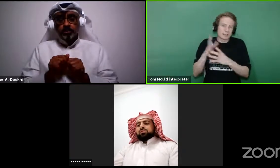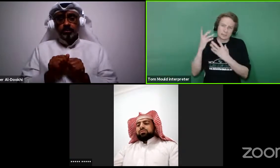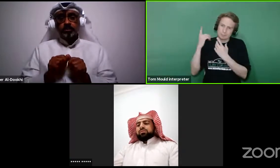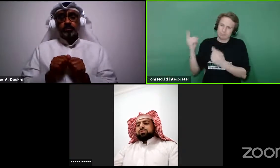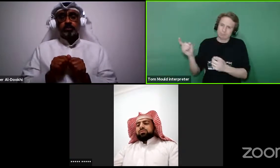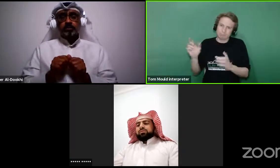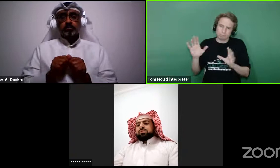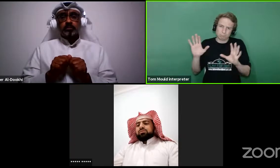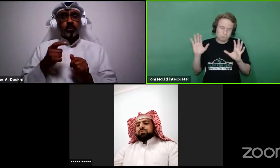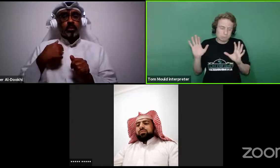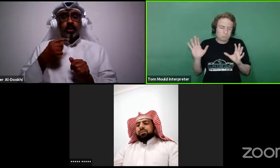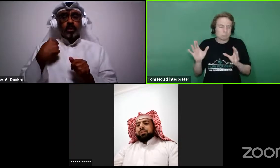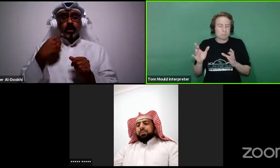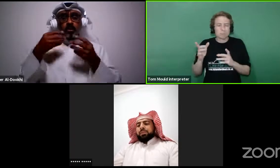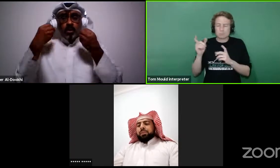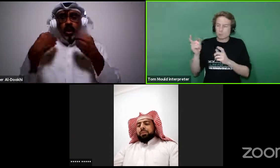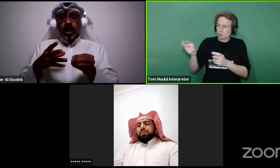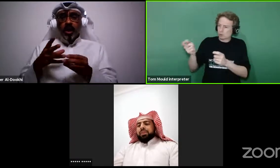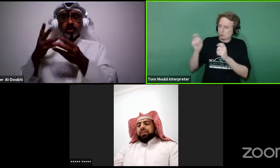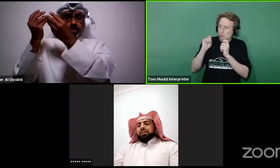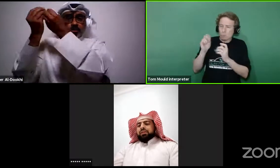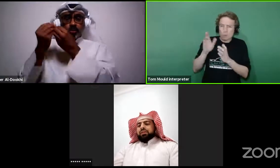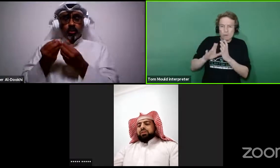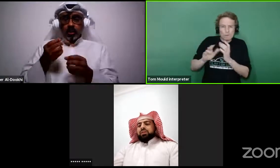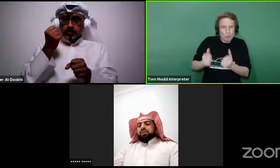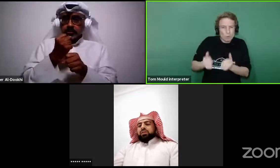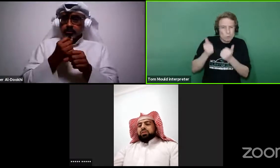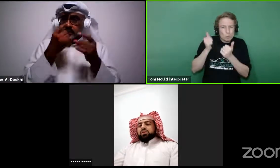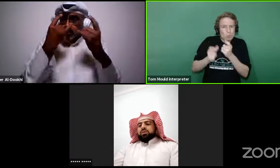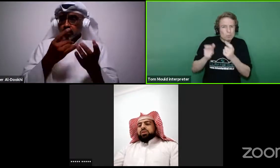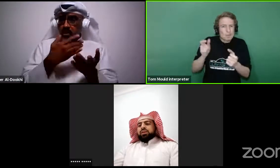do not lose the reward of the do-gooders.